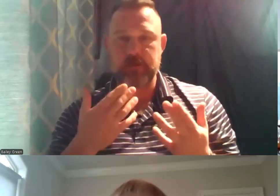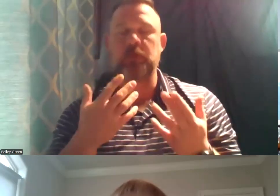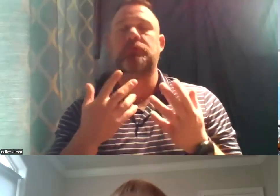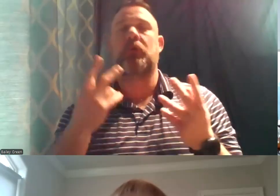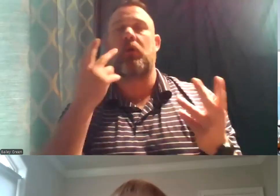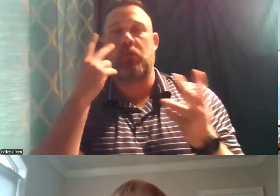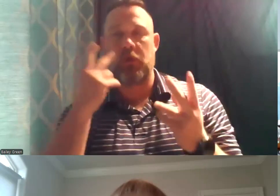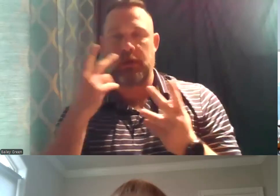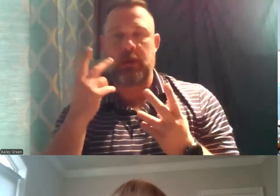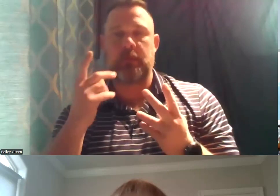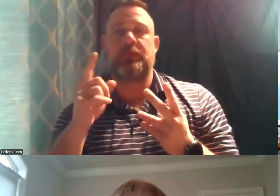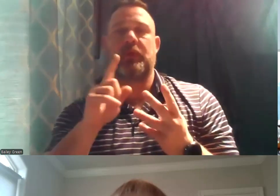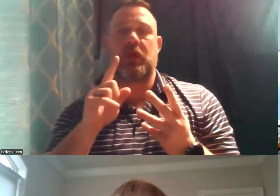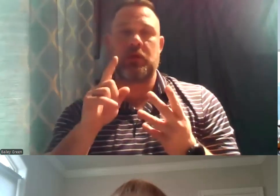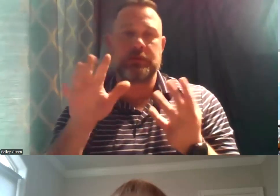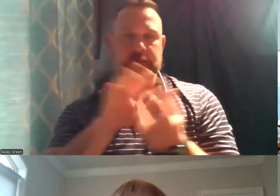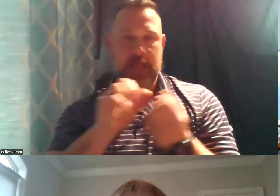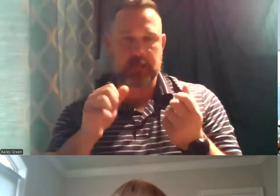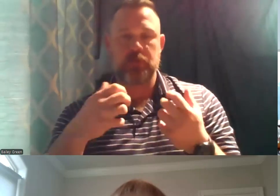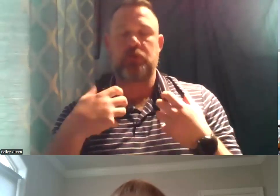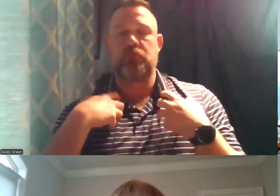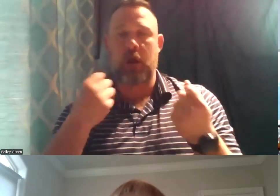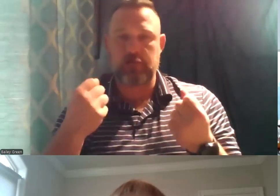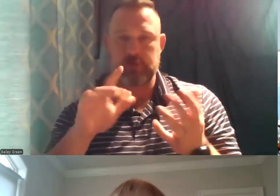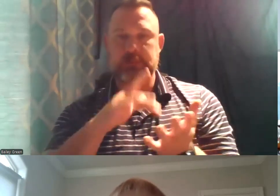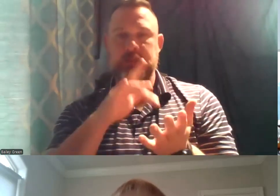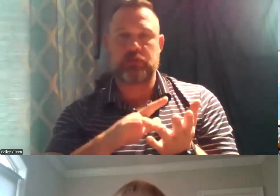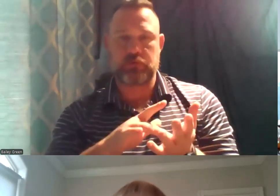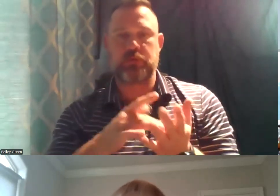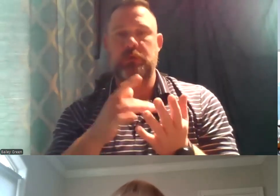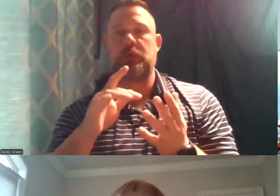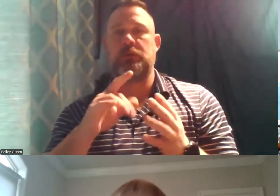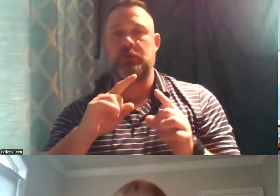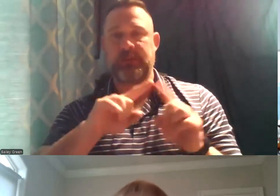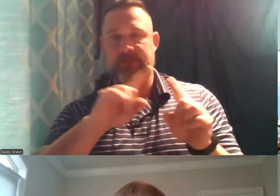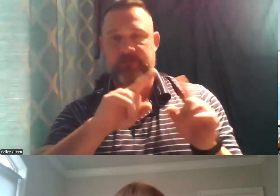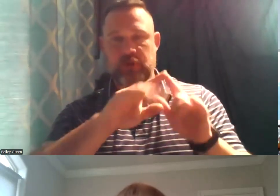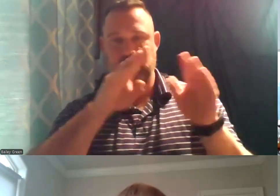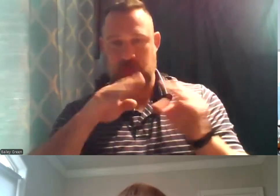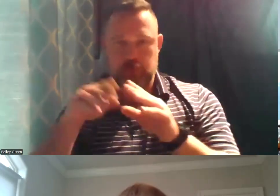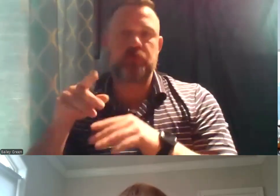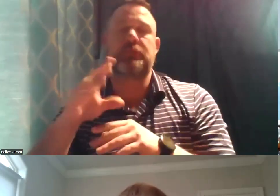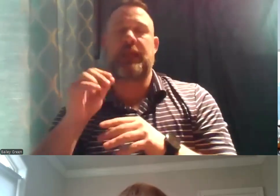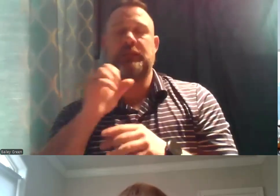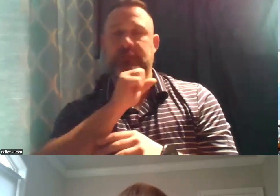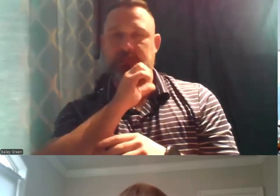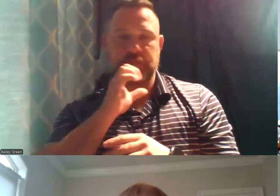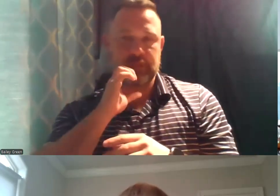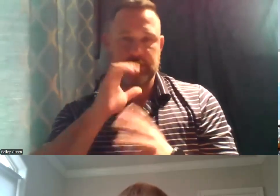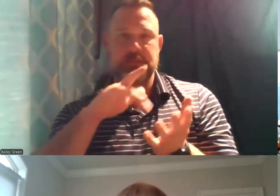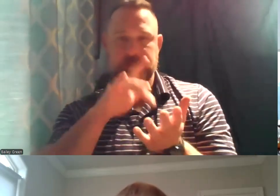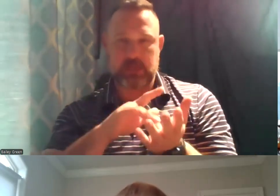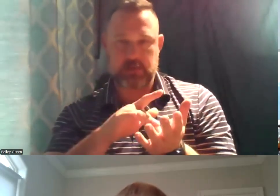at the disaster recovery centers and all of the other shelters, and actually also visited the senior center, because